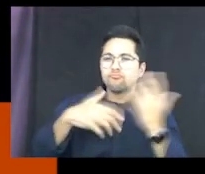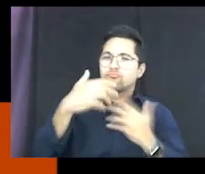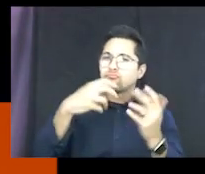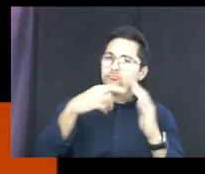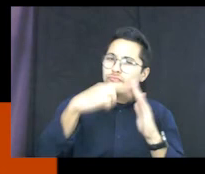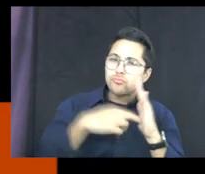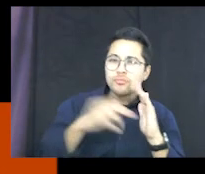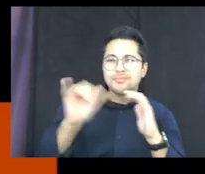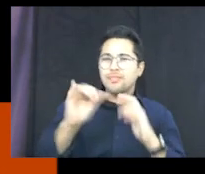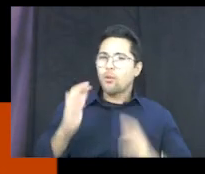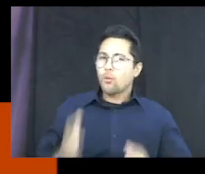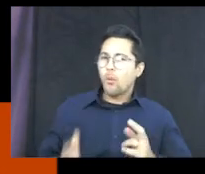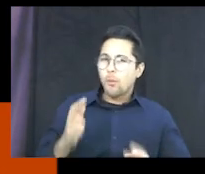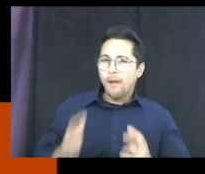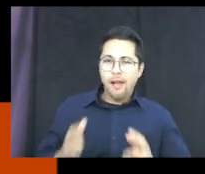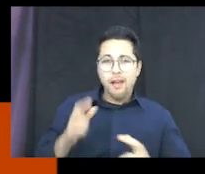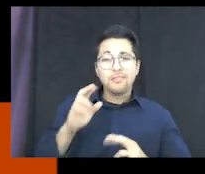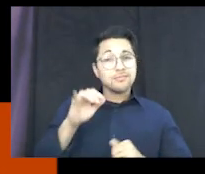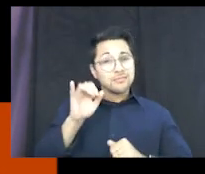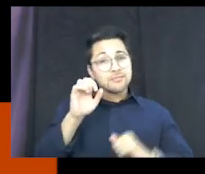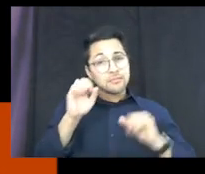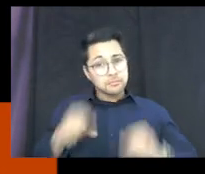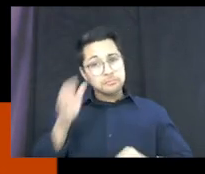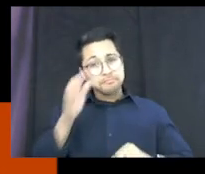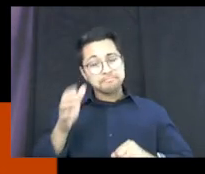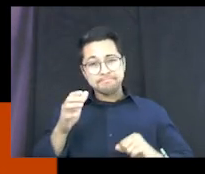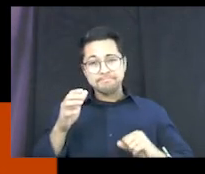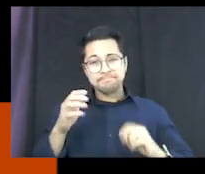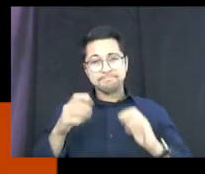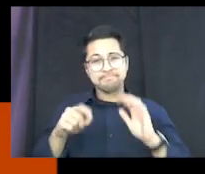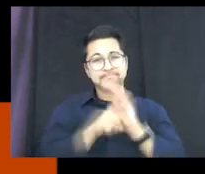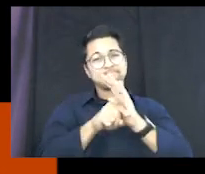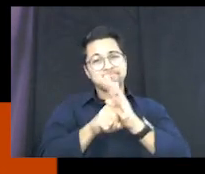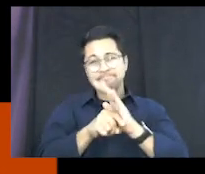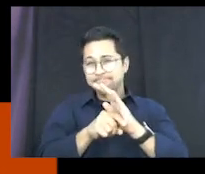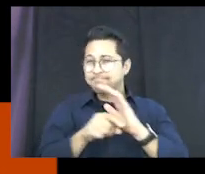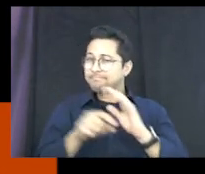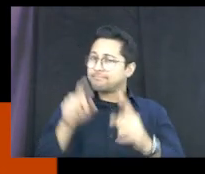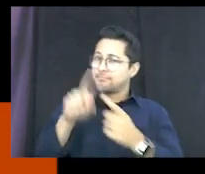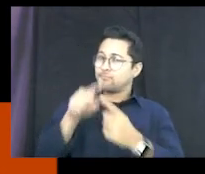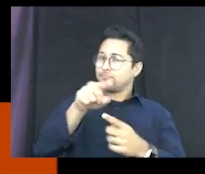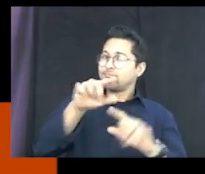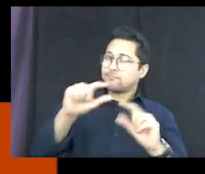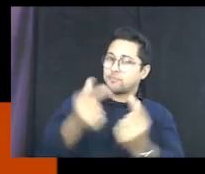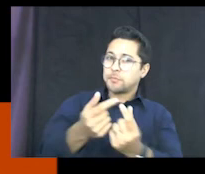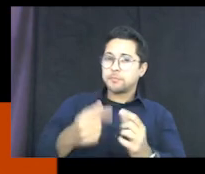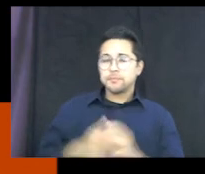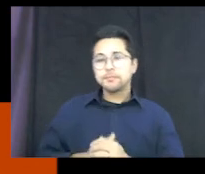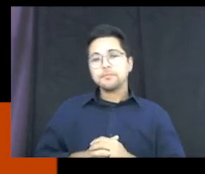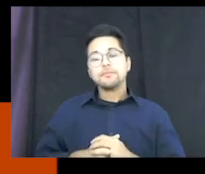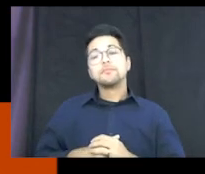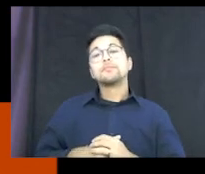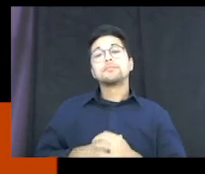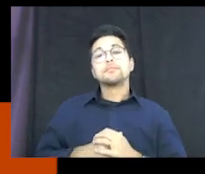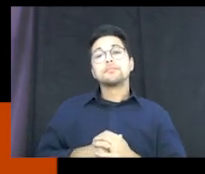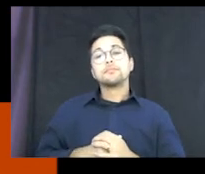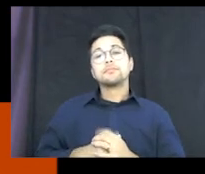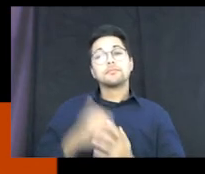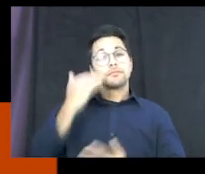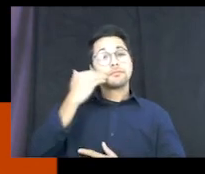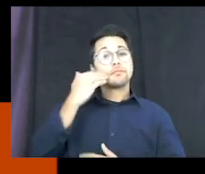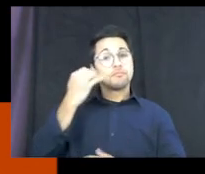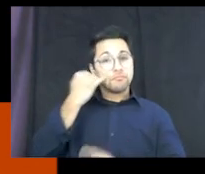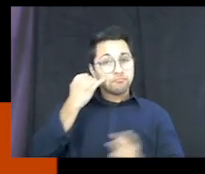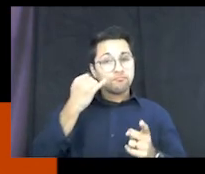robots, which can be detrimental to the group. Indeed, when you are